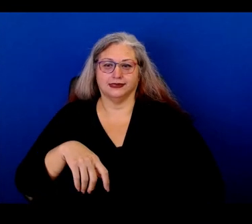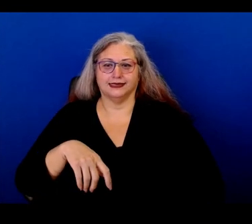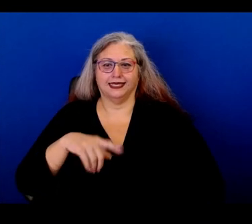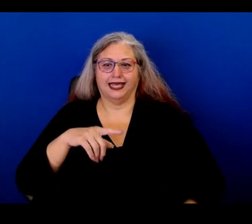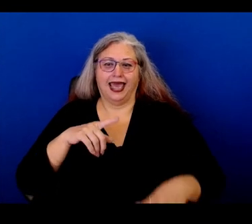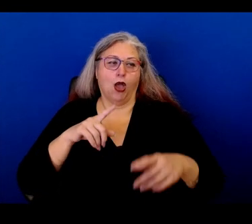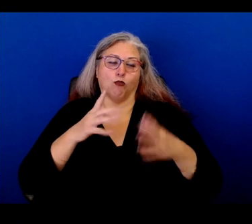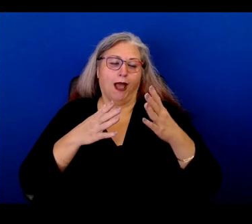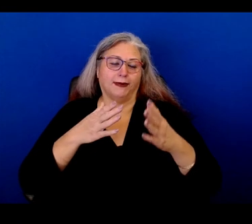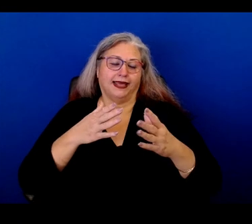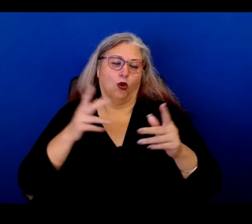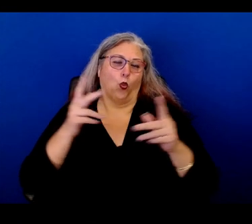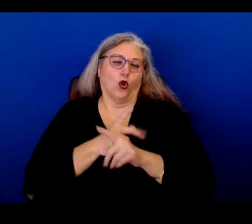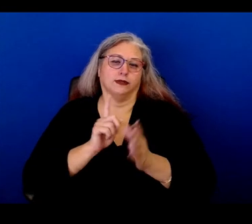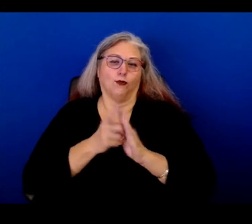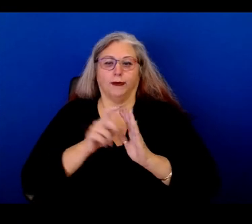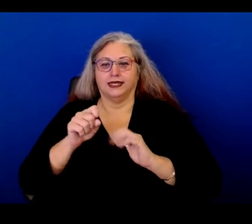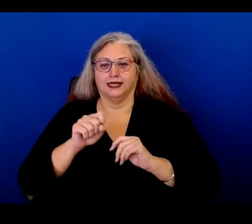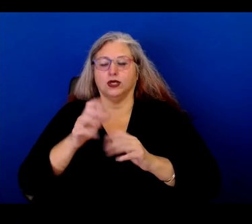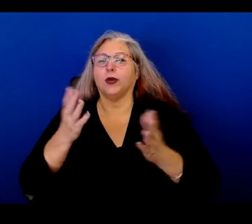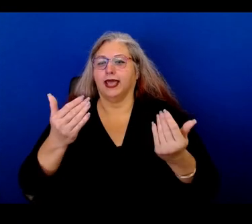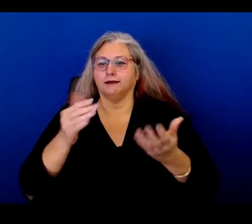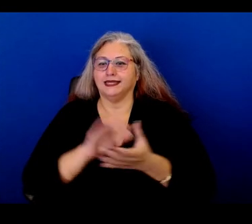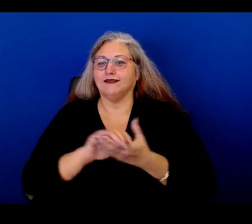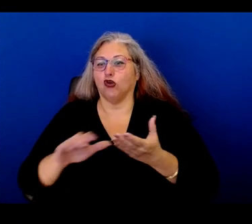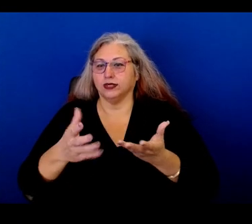In the worst possible moment. Yeah. So